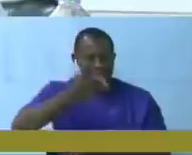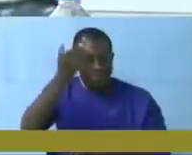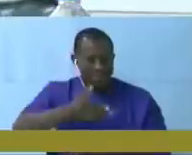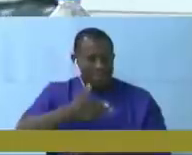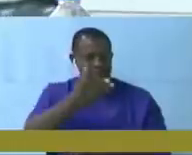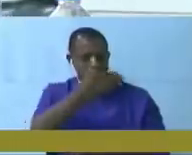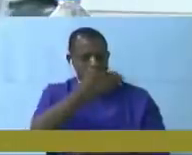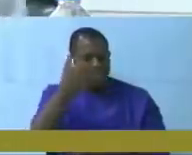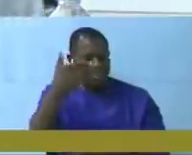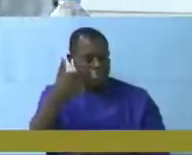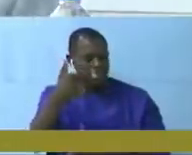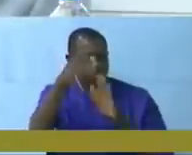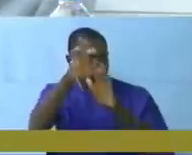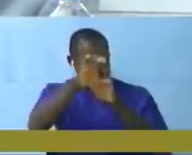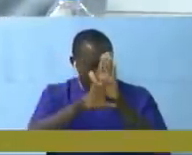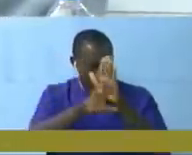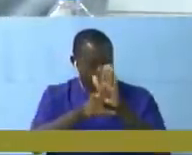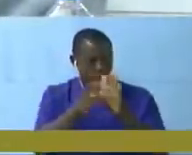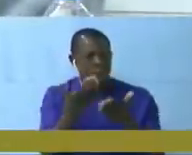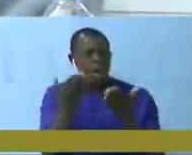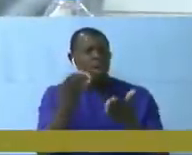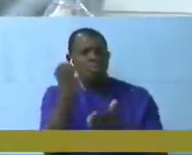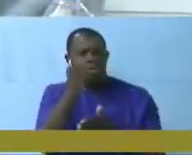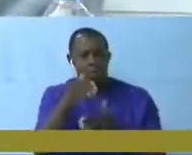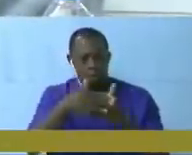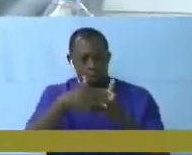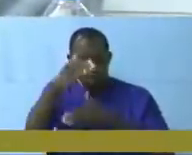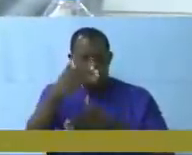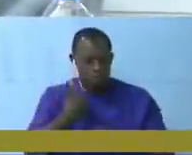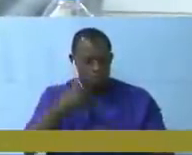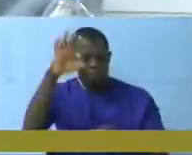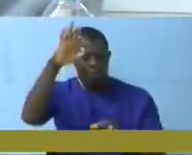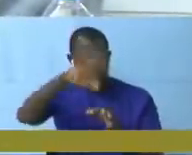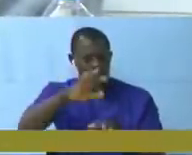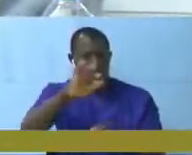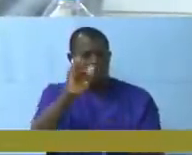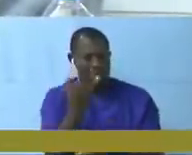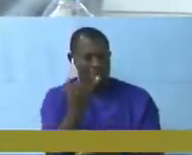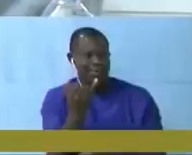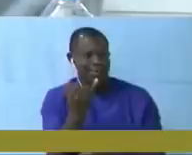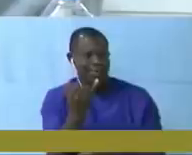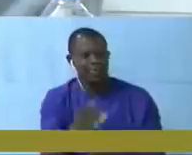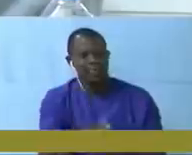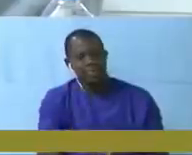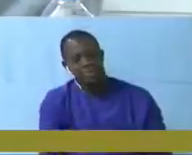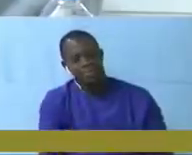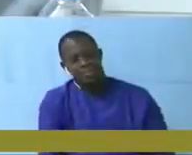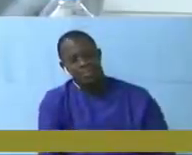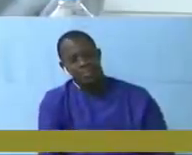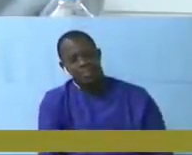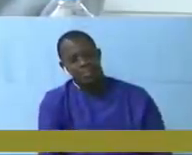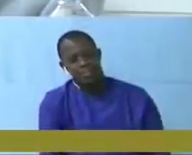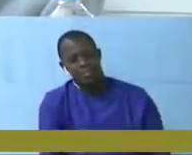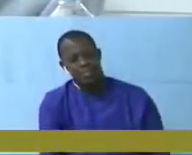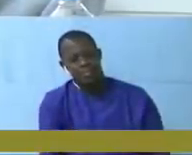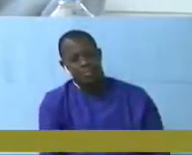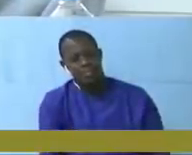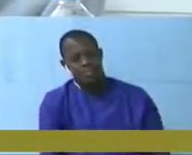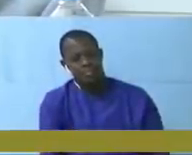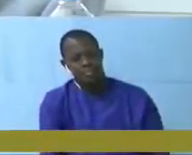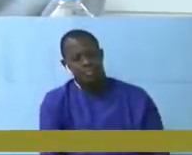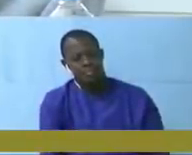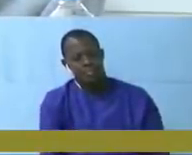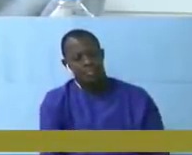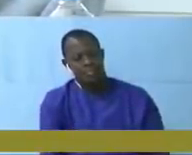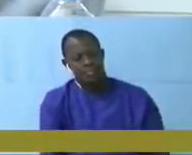lolou nak ci lañu def ben wote digante waw ak deet nangou wala bañ ñu xamé ko referendum té nak lolou ñu ci bari nak dañ